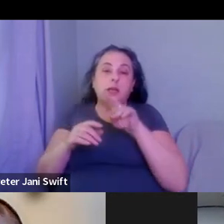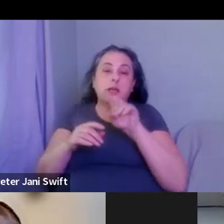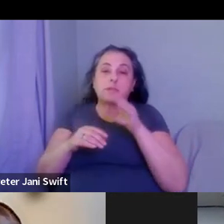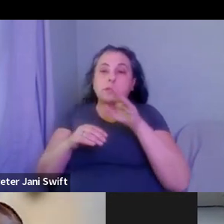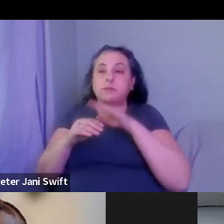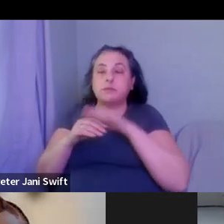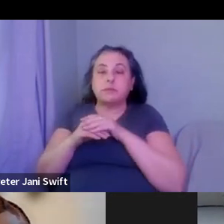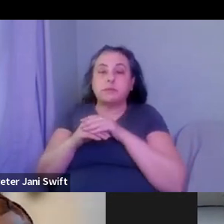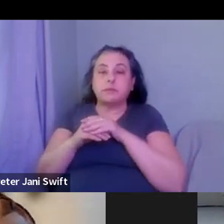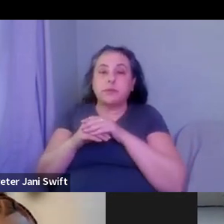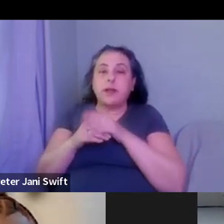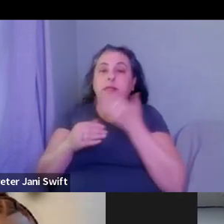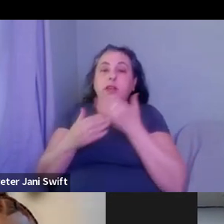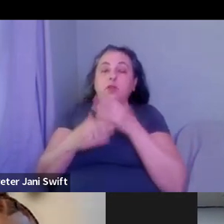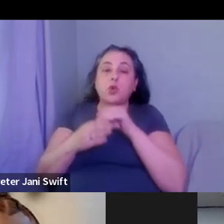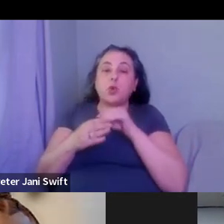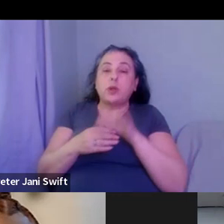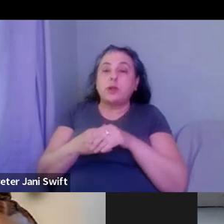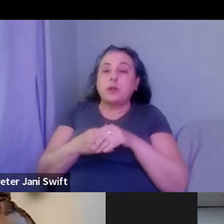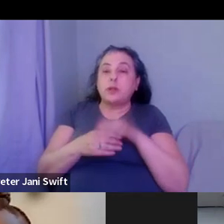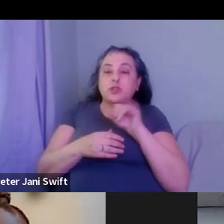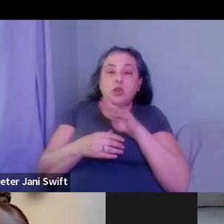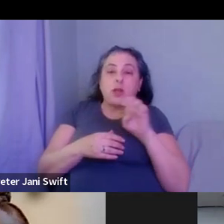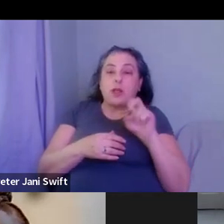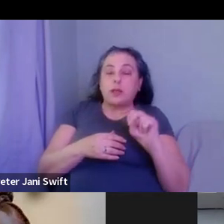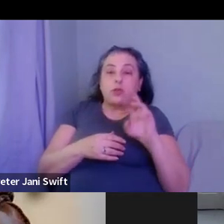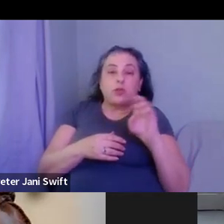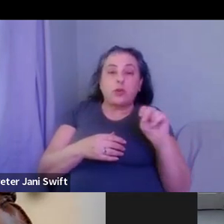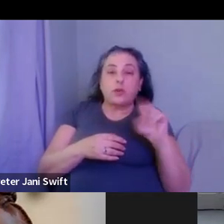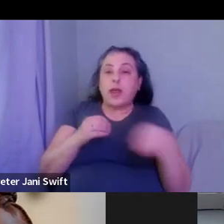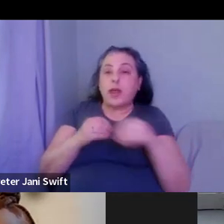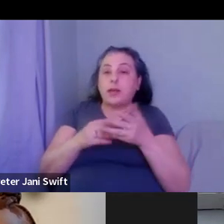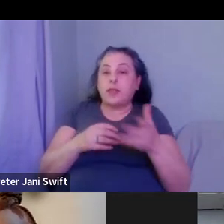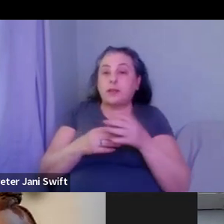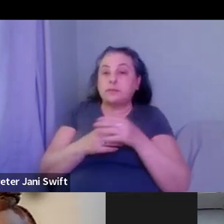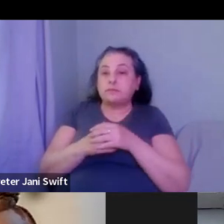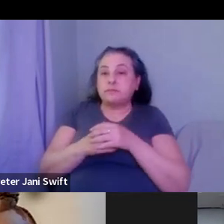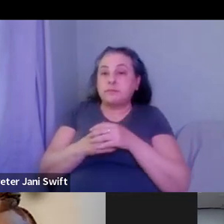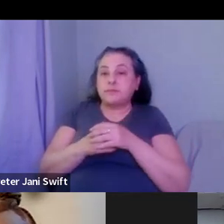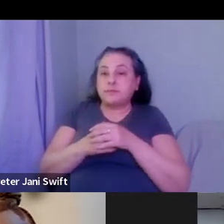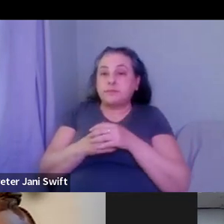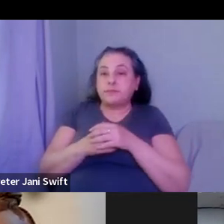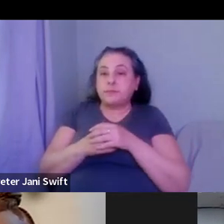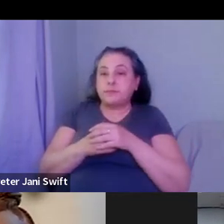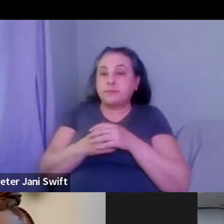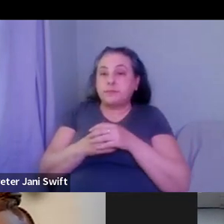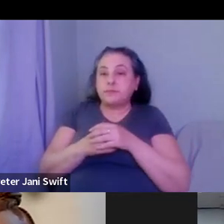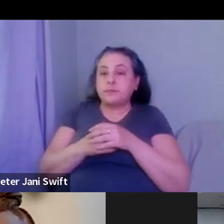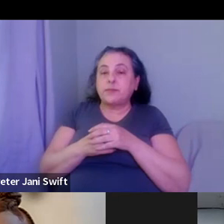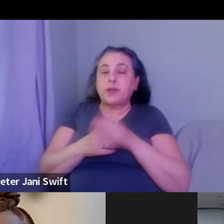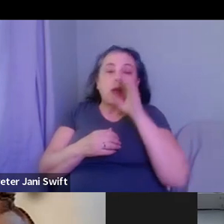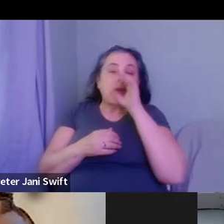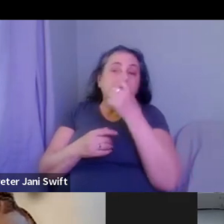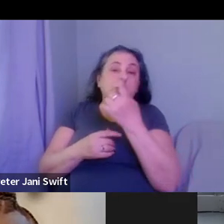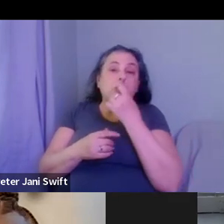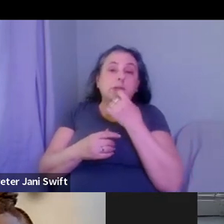for including that. JoEllen, Raeghn, would you like to add anything? I missed the question. Can you